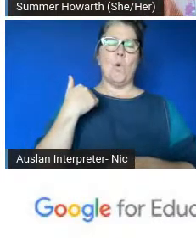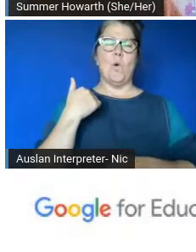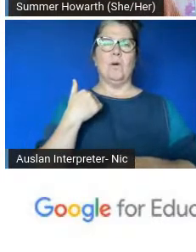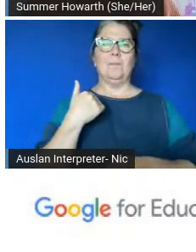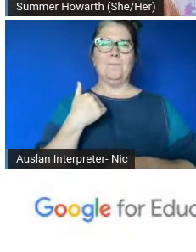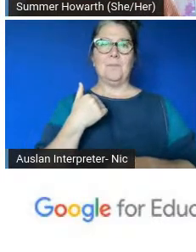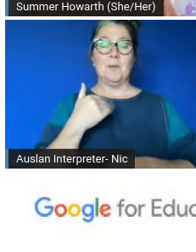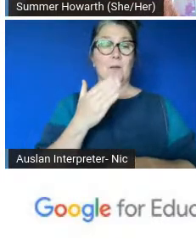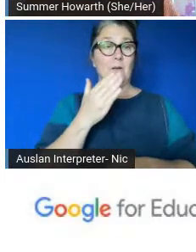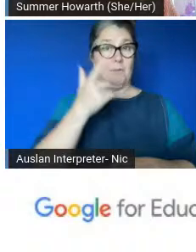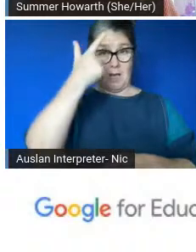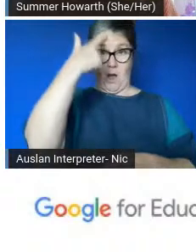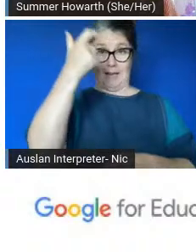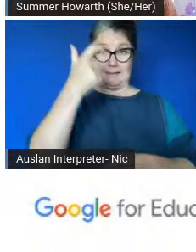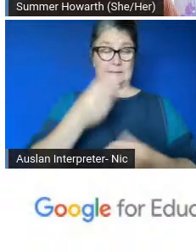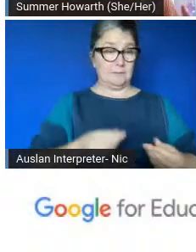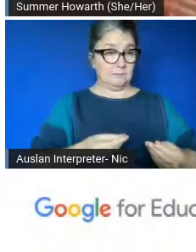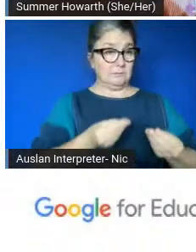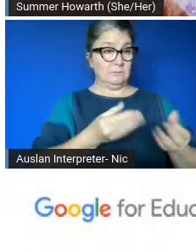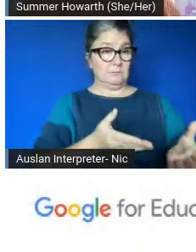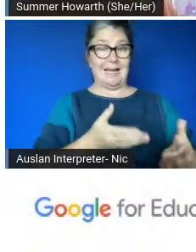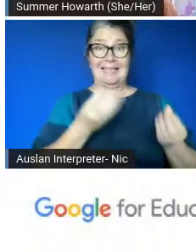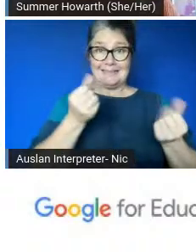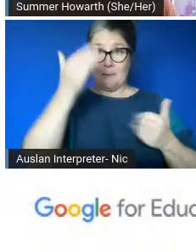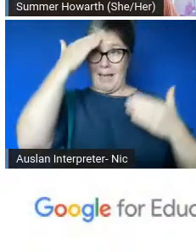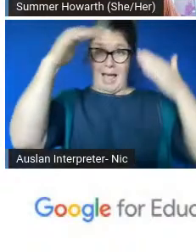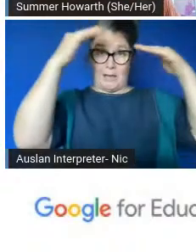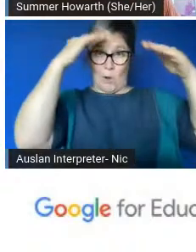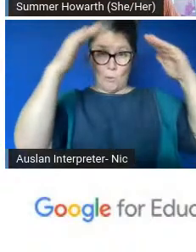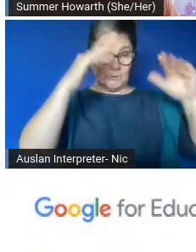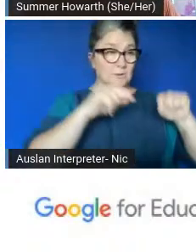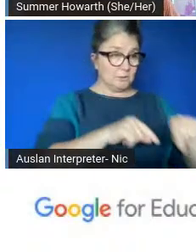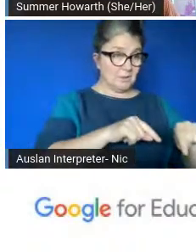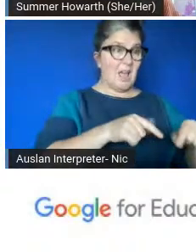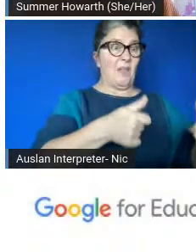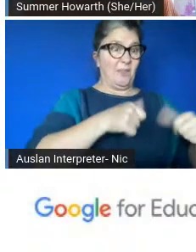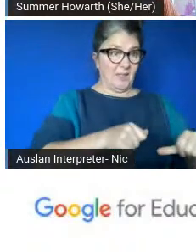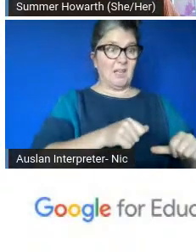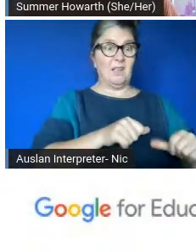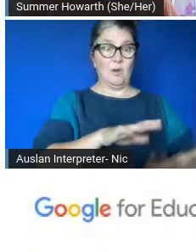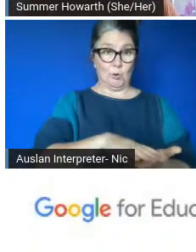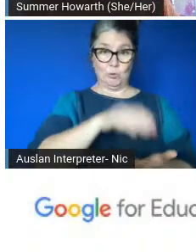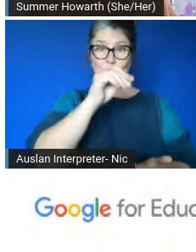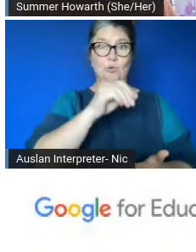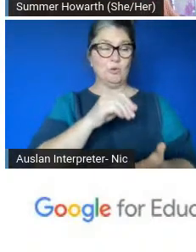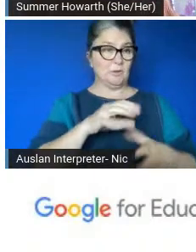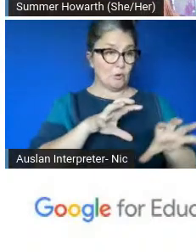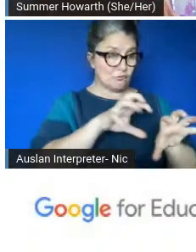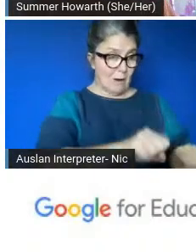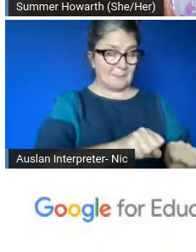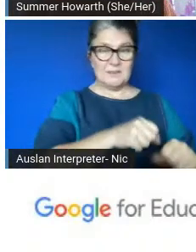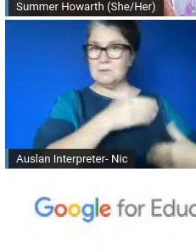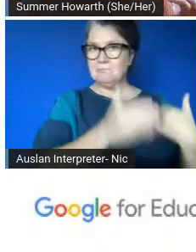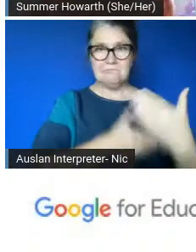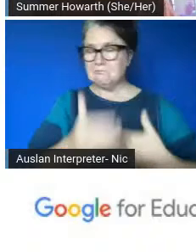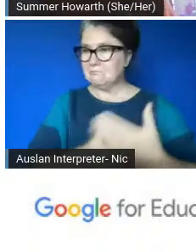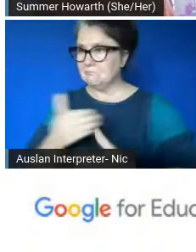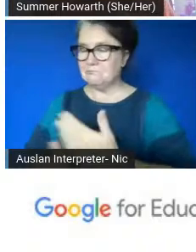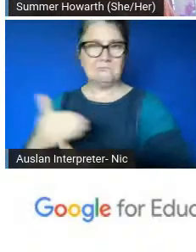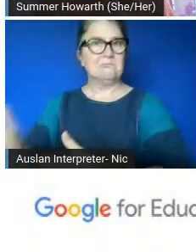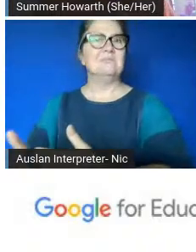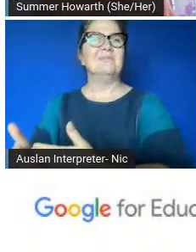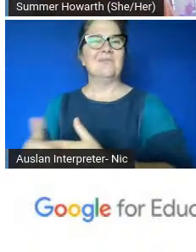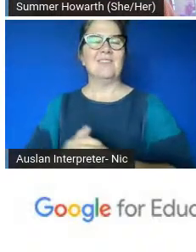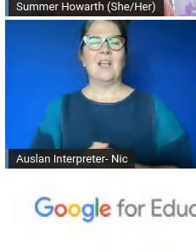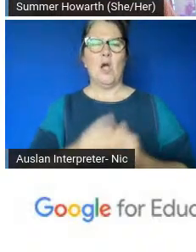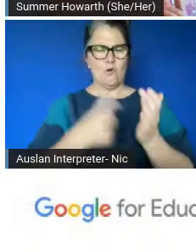or suggested by some of the adults in the school, and then obviously it's taken a life of its own. Ryan has said here, challenging students